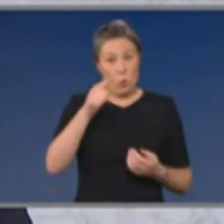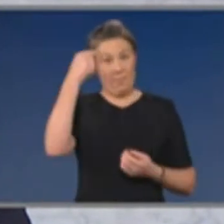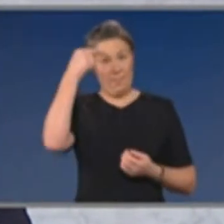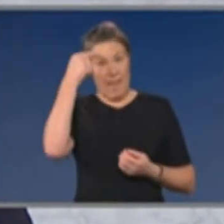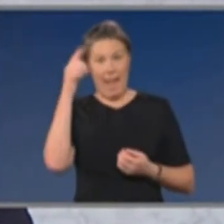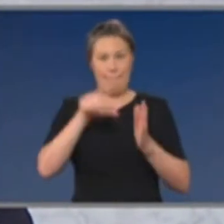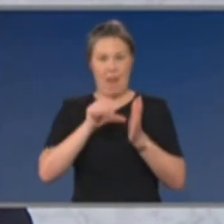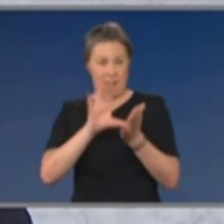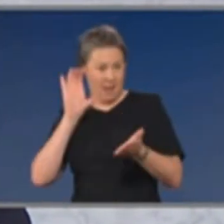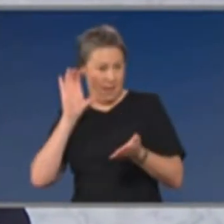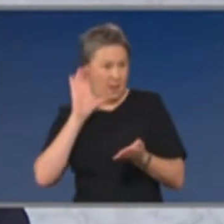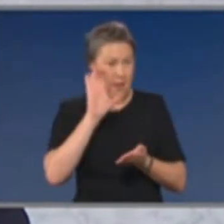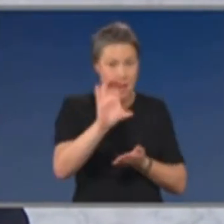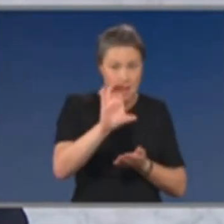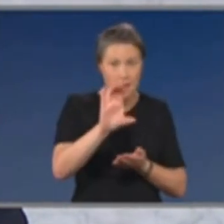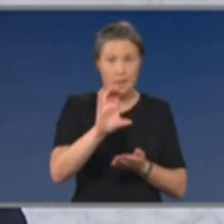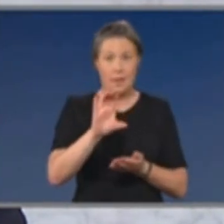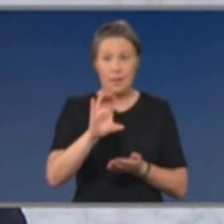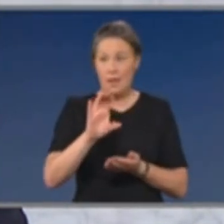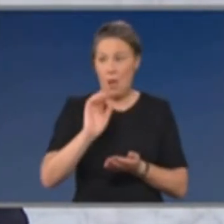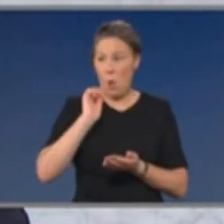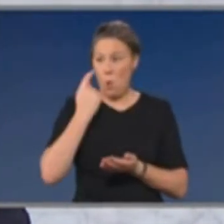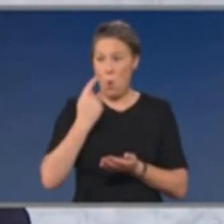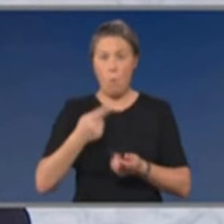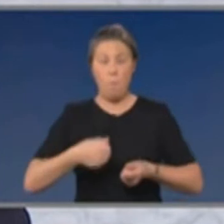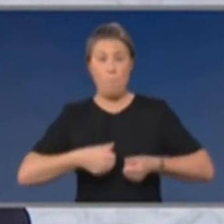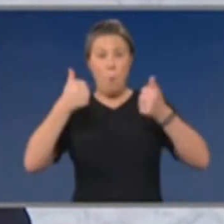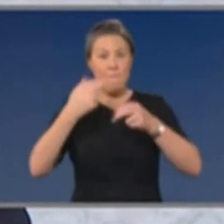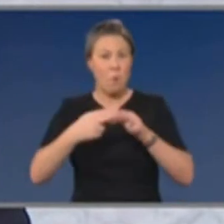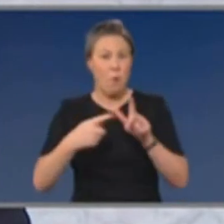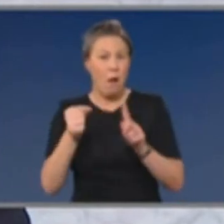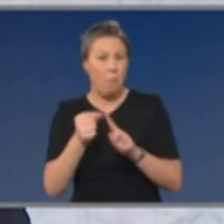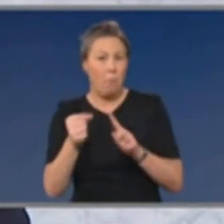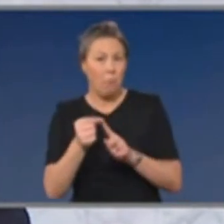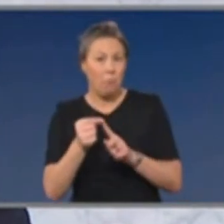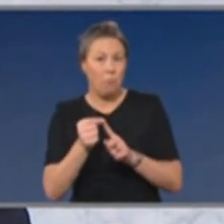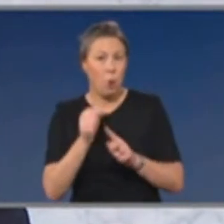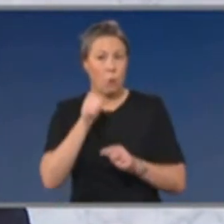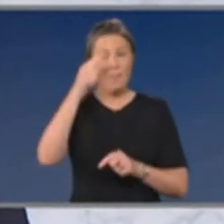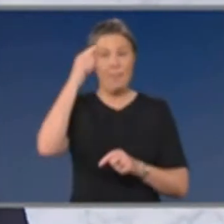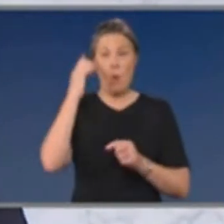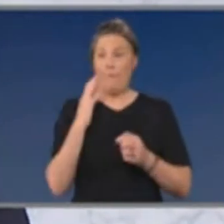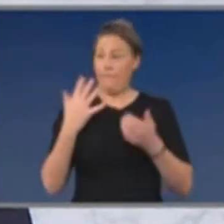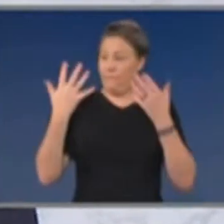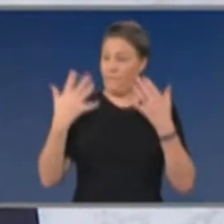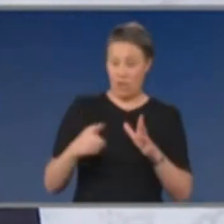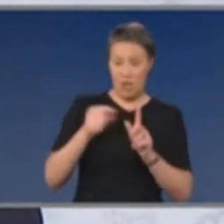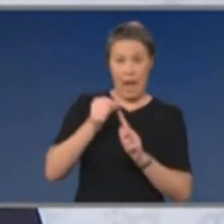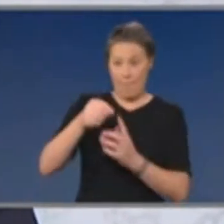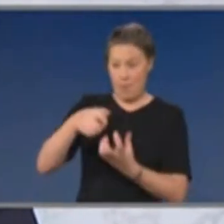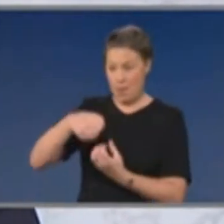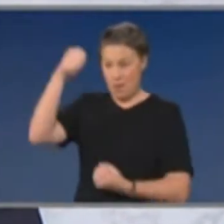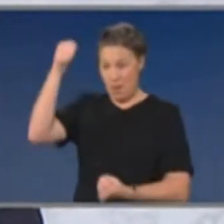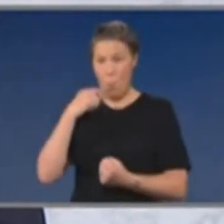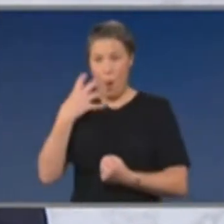confident are you that this program will reverse that decline, first of all, but second of all, actually create those jobs on the outset? Well, jobs are created